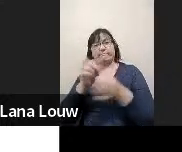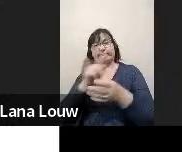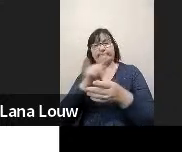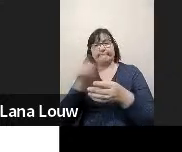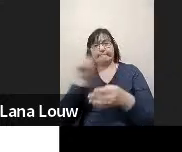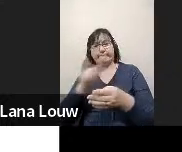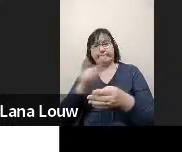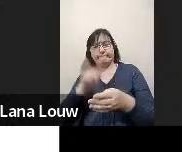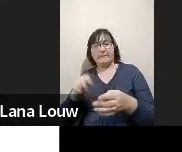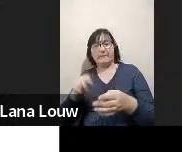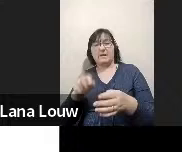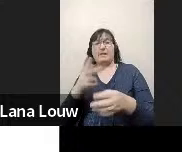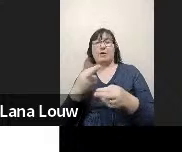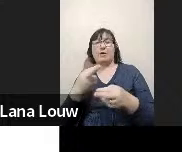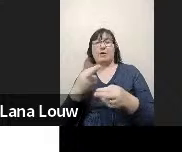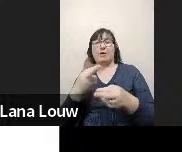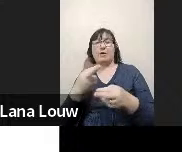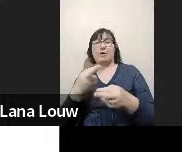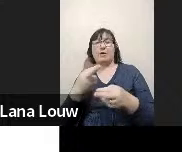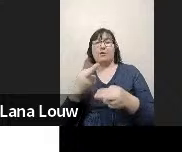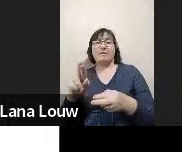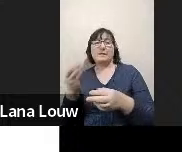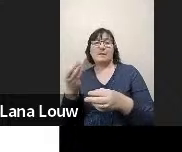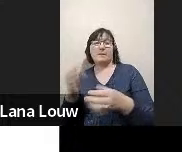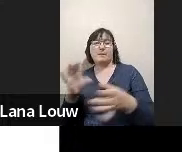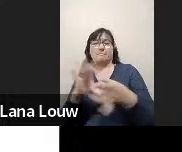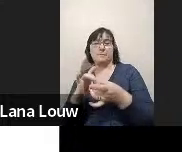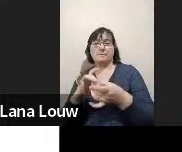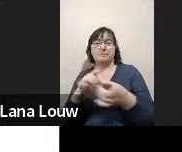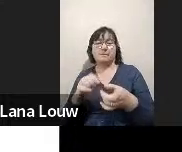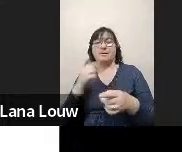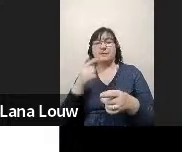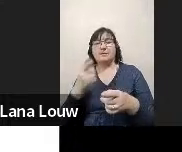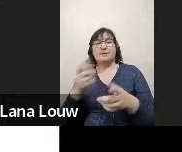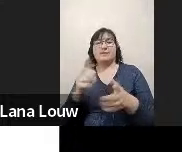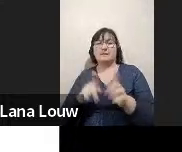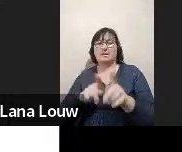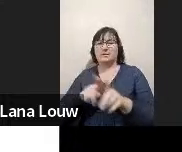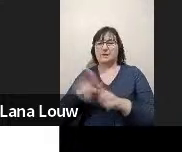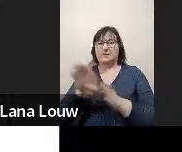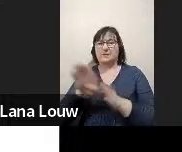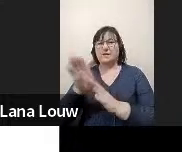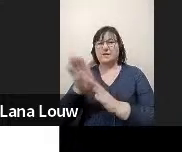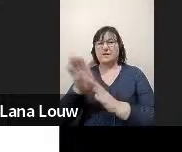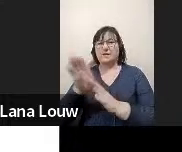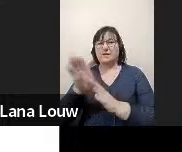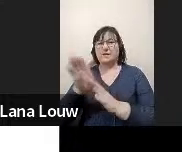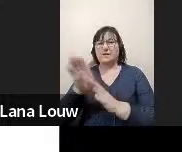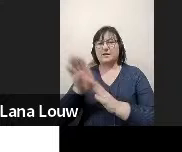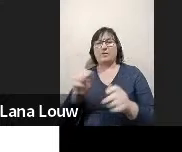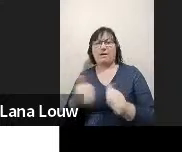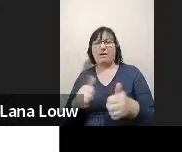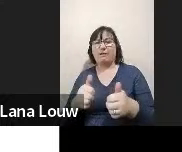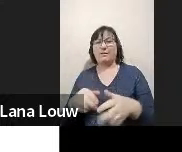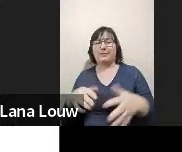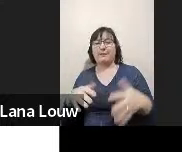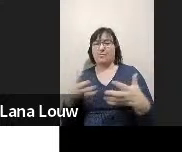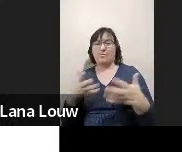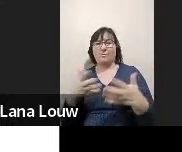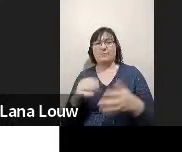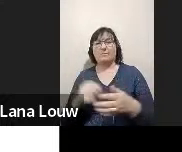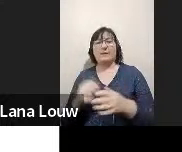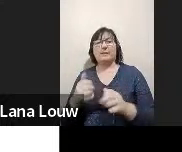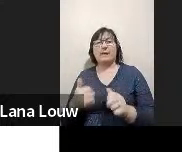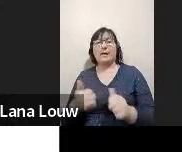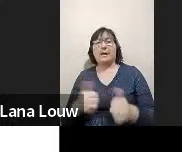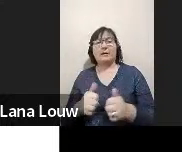entity. It'll tell you the status, whether it's successfully active or not active, and then it'll give you actions. Now the actions will be depending on what you request. Either